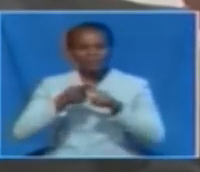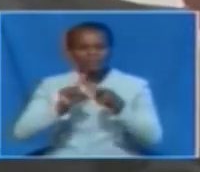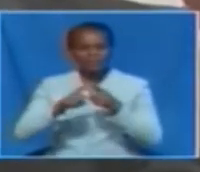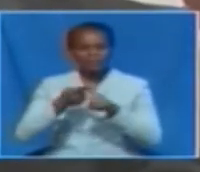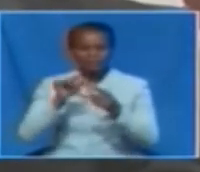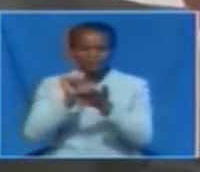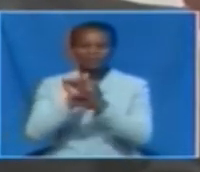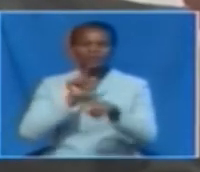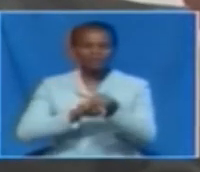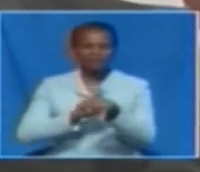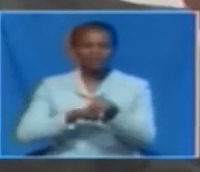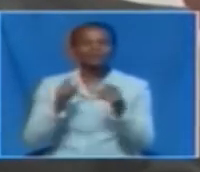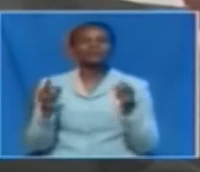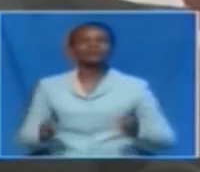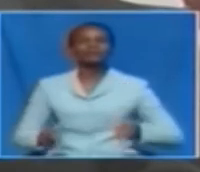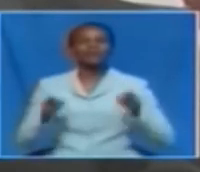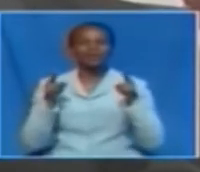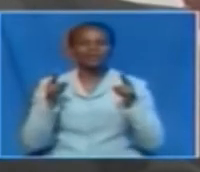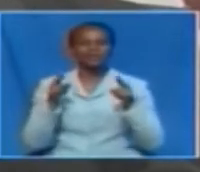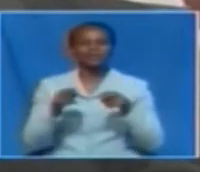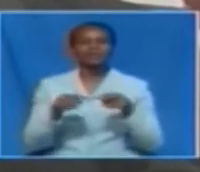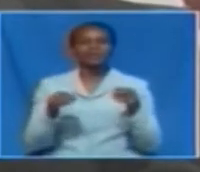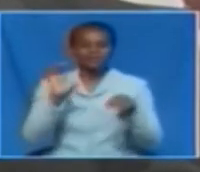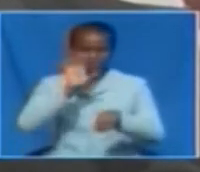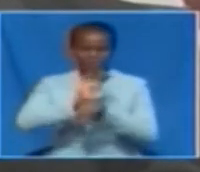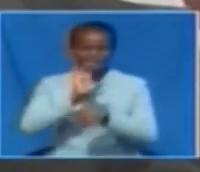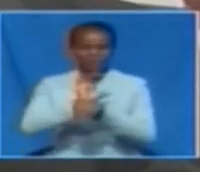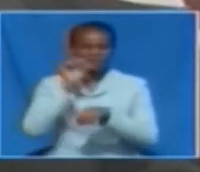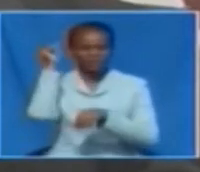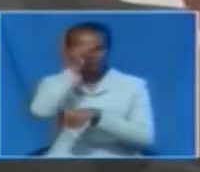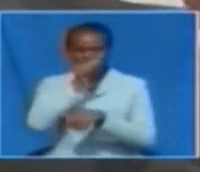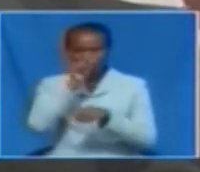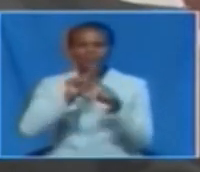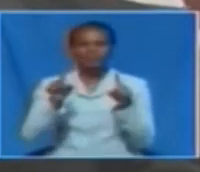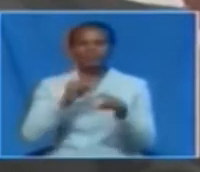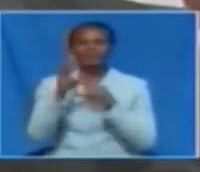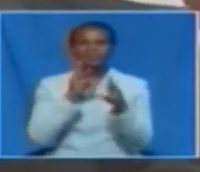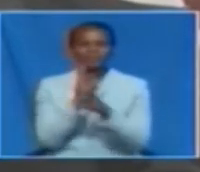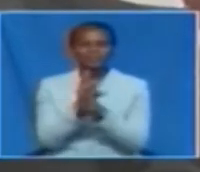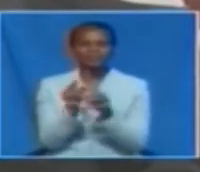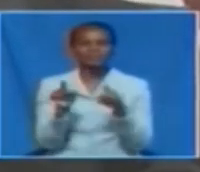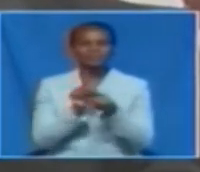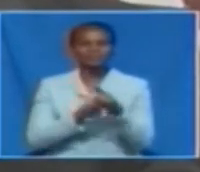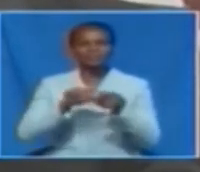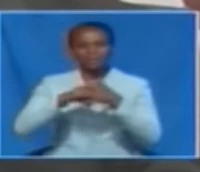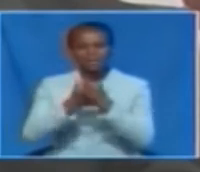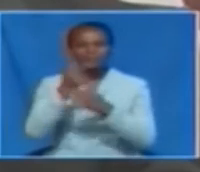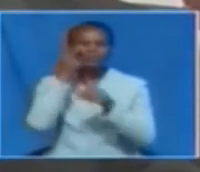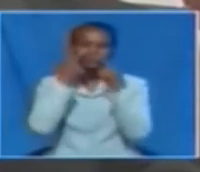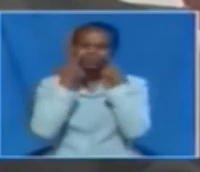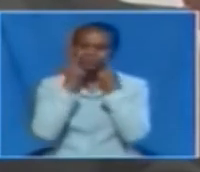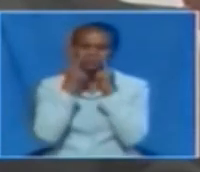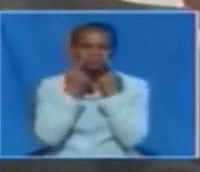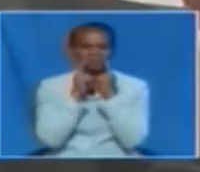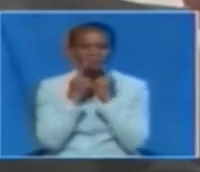that time one of the highest charismatic ministries, not only on the continent but around the world. But it came through tears, just like I'm shedding